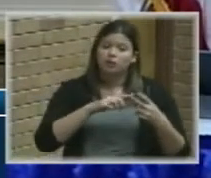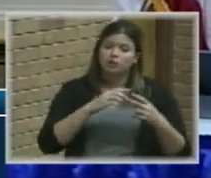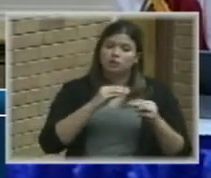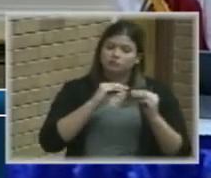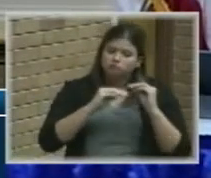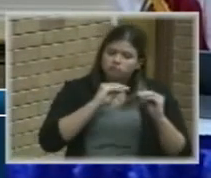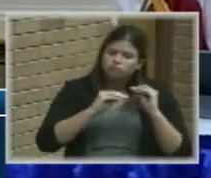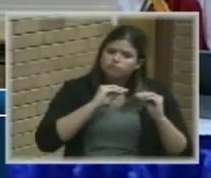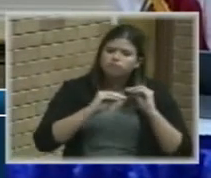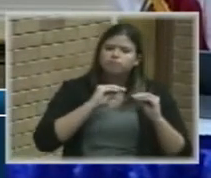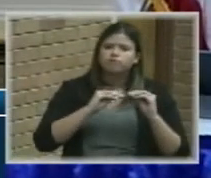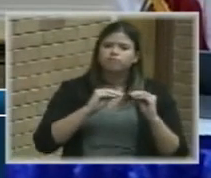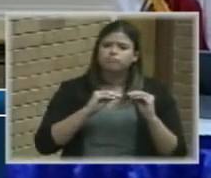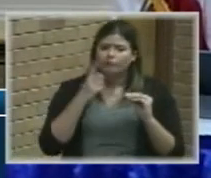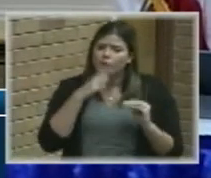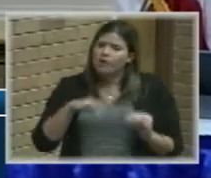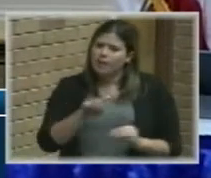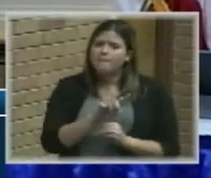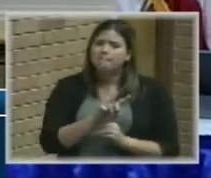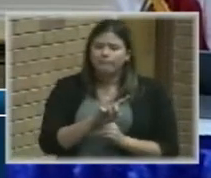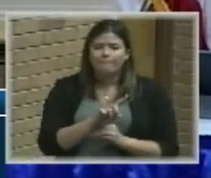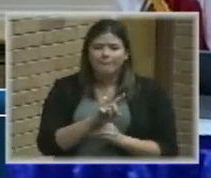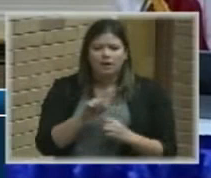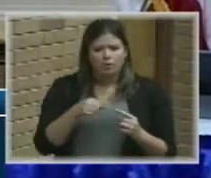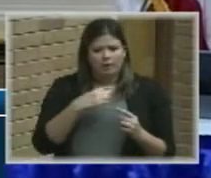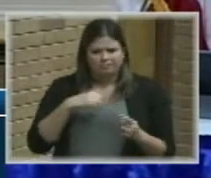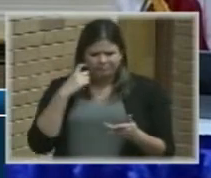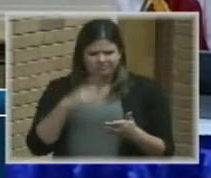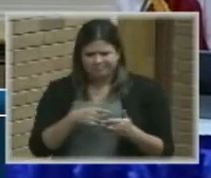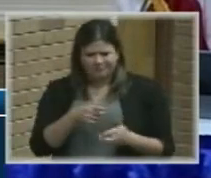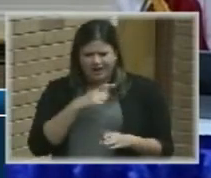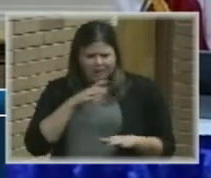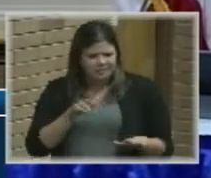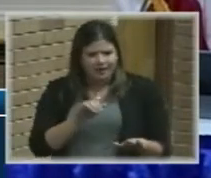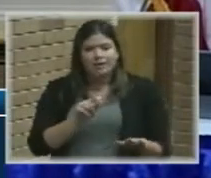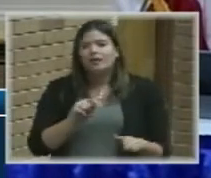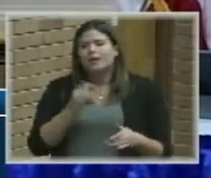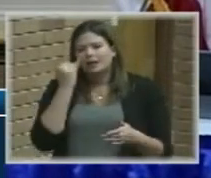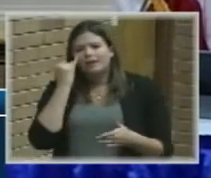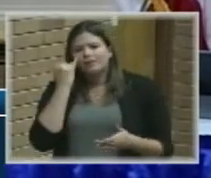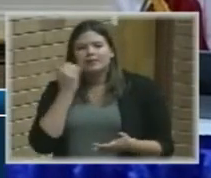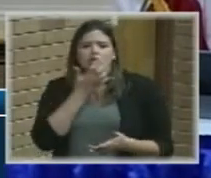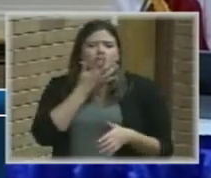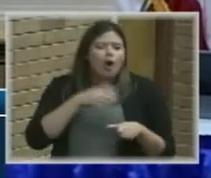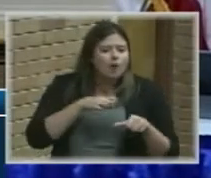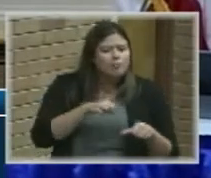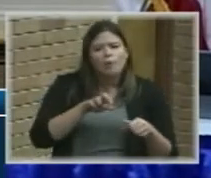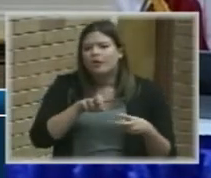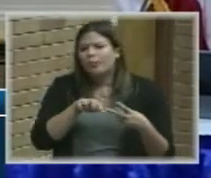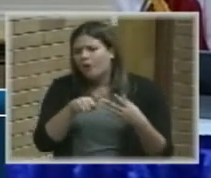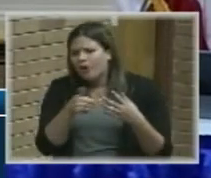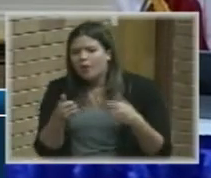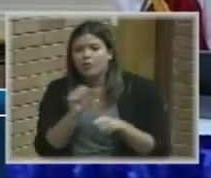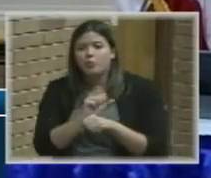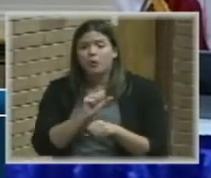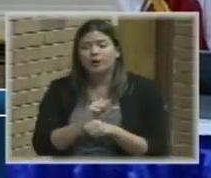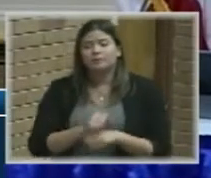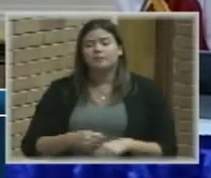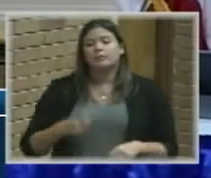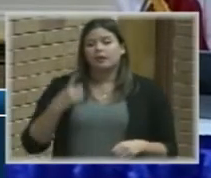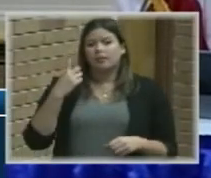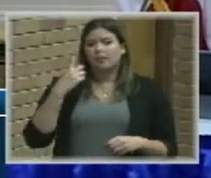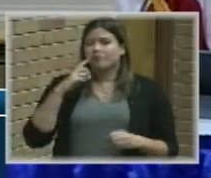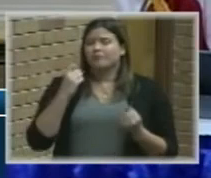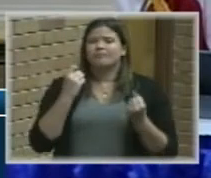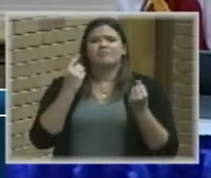maintenance on their behalf when they have not done it, whether it's lawn mowing or other work. For decades, the County of